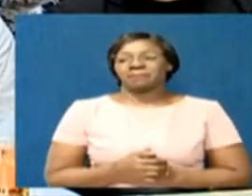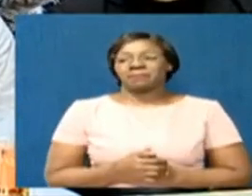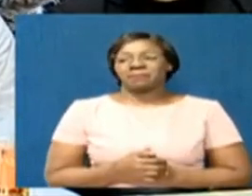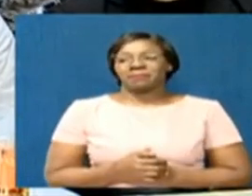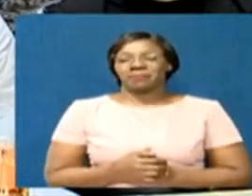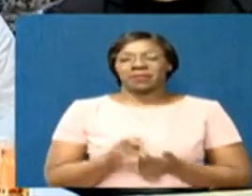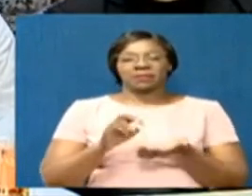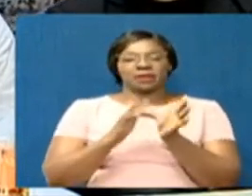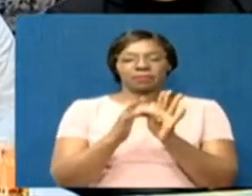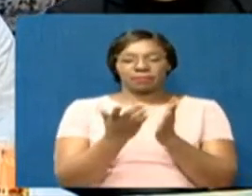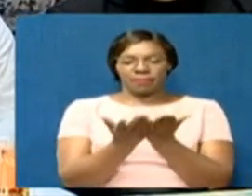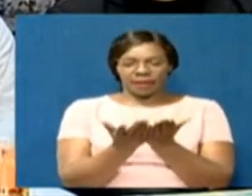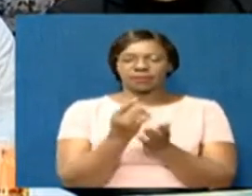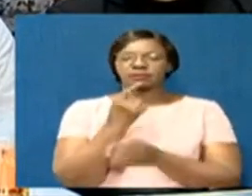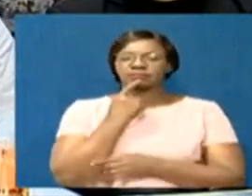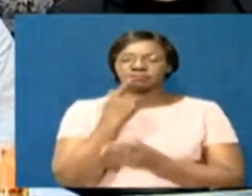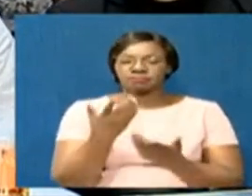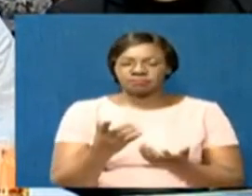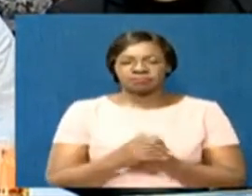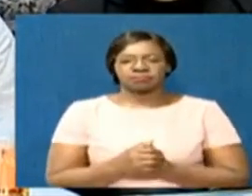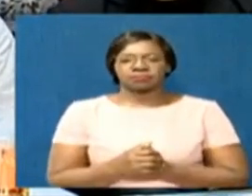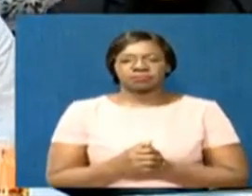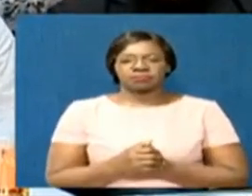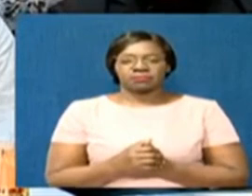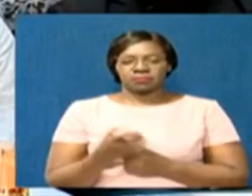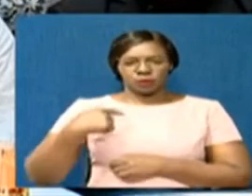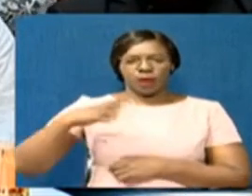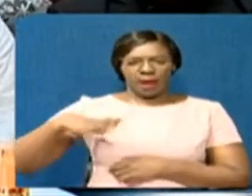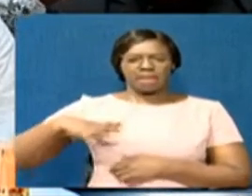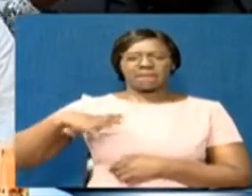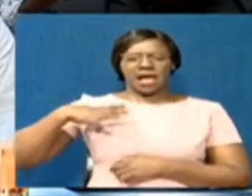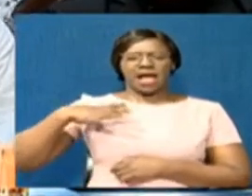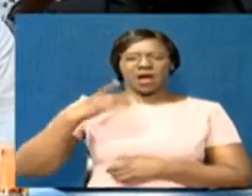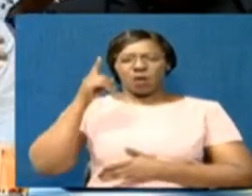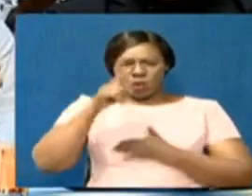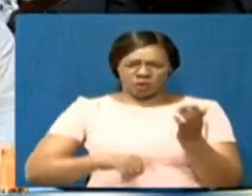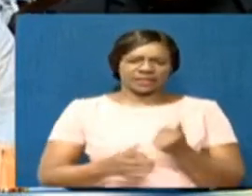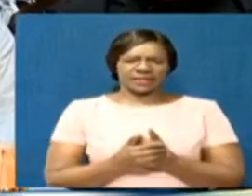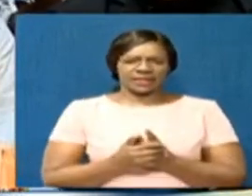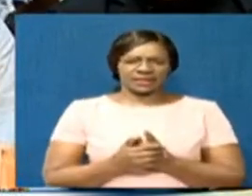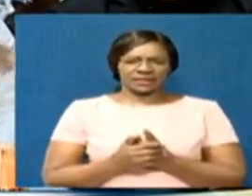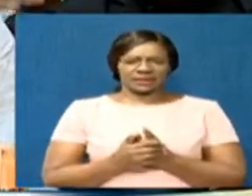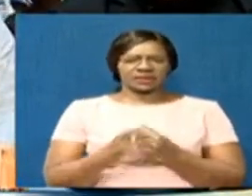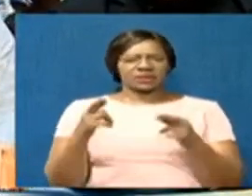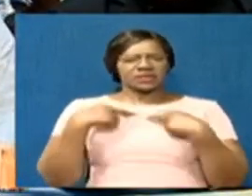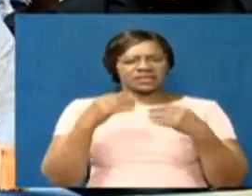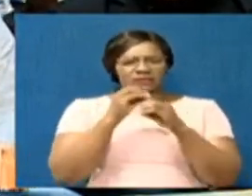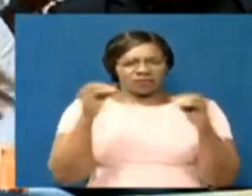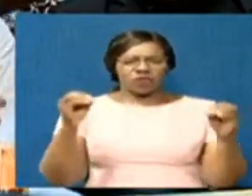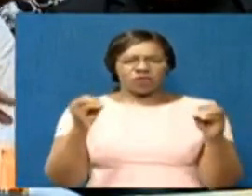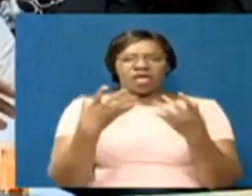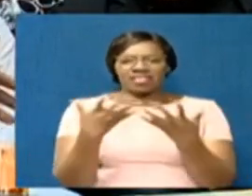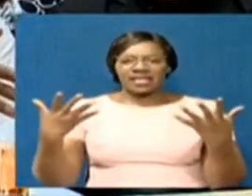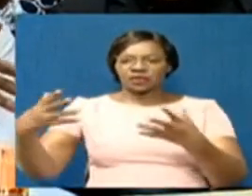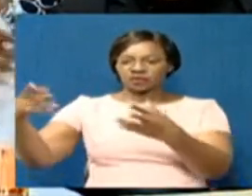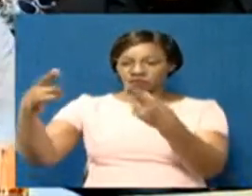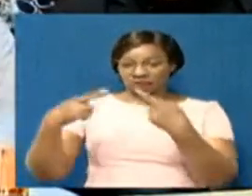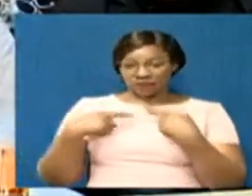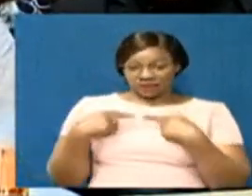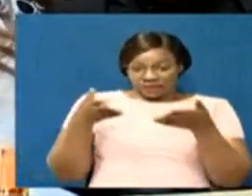So the Bible goes on, what we pride in that we did not receive. These things, we receive them